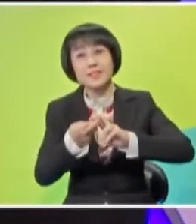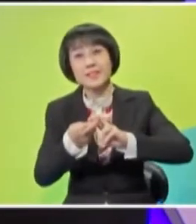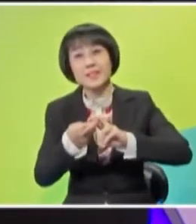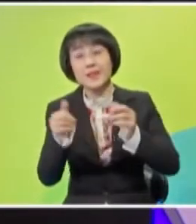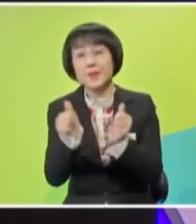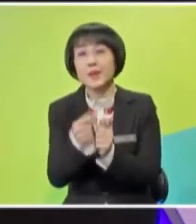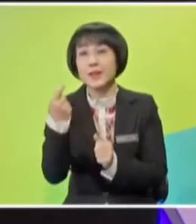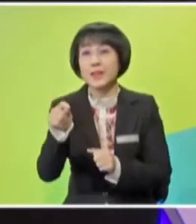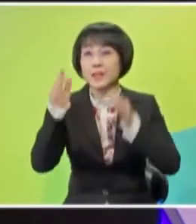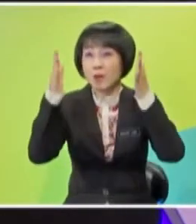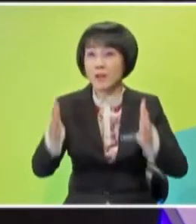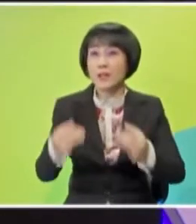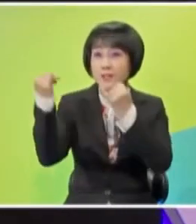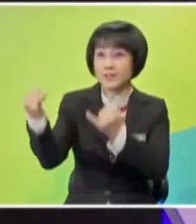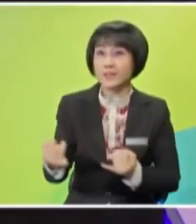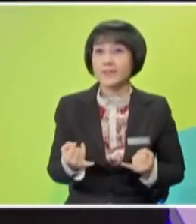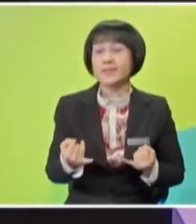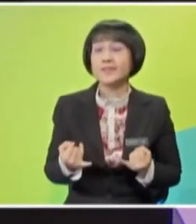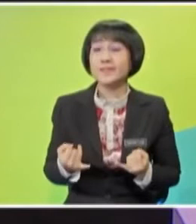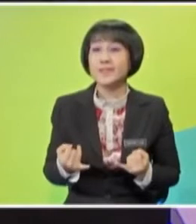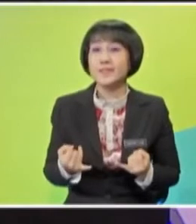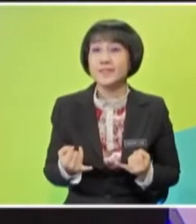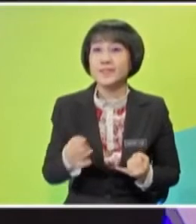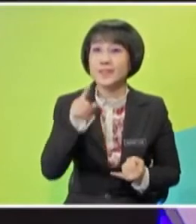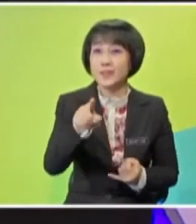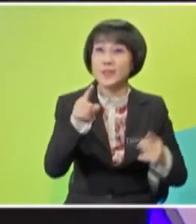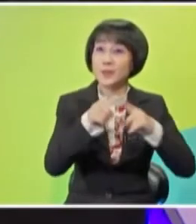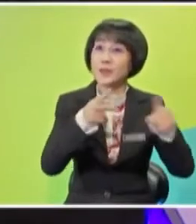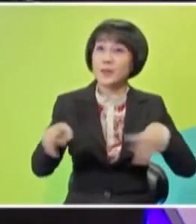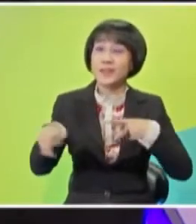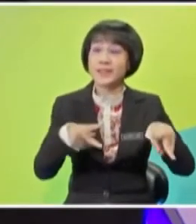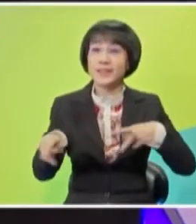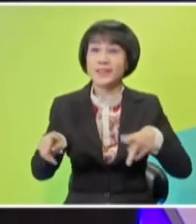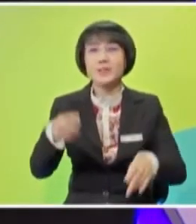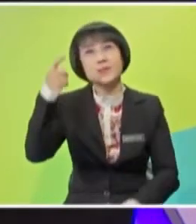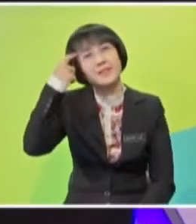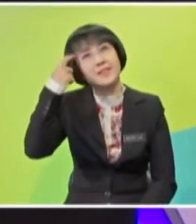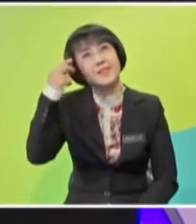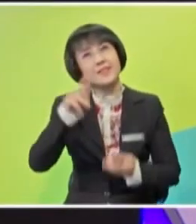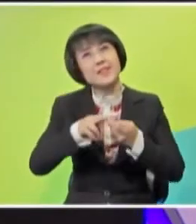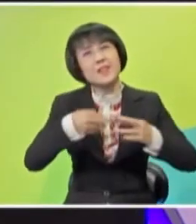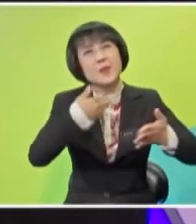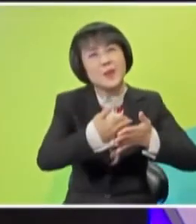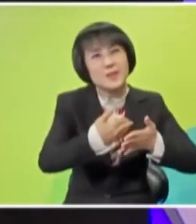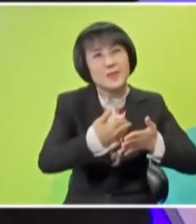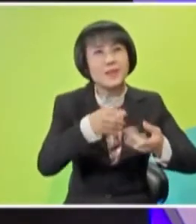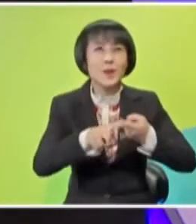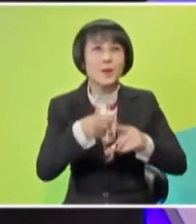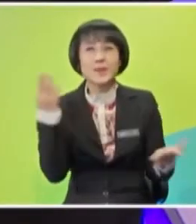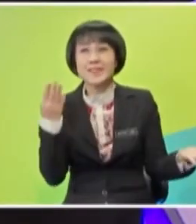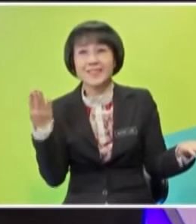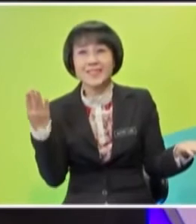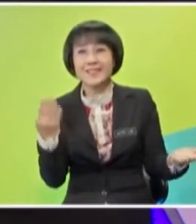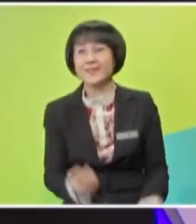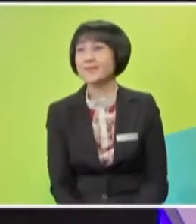who invites to the party. Yes. So you need to consider that. But the thing is, because the main